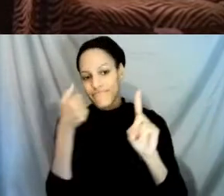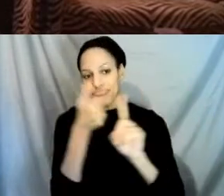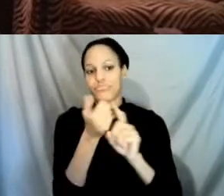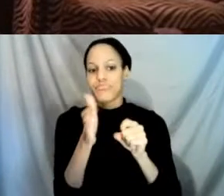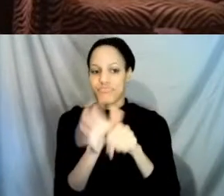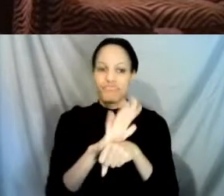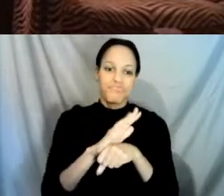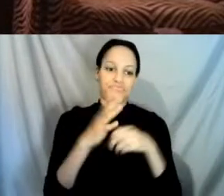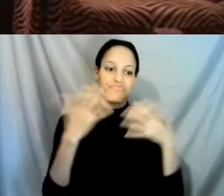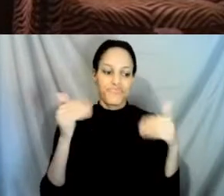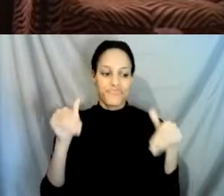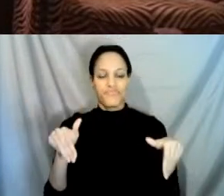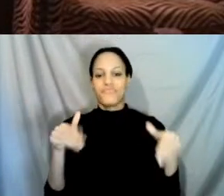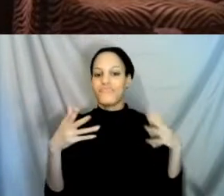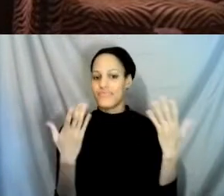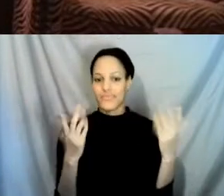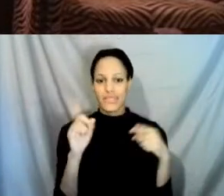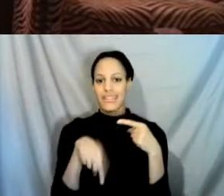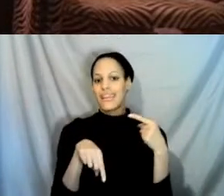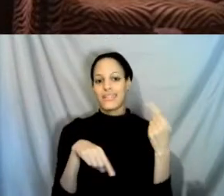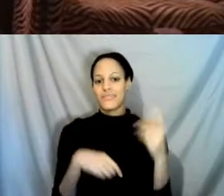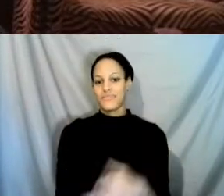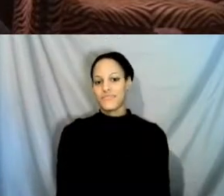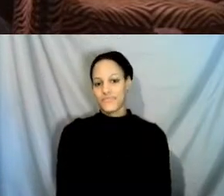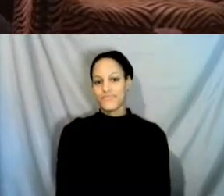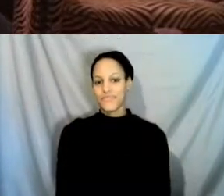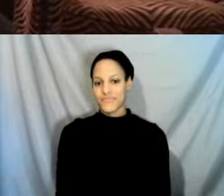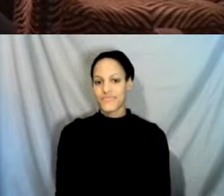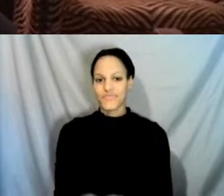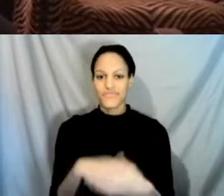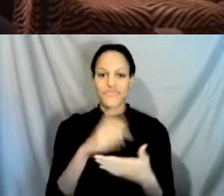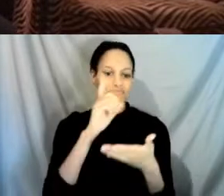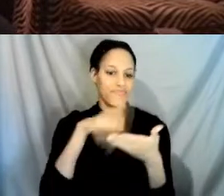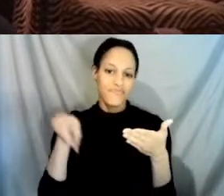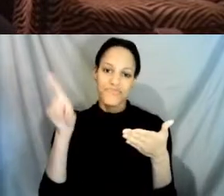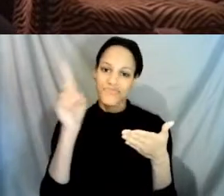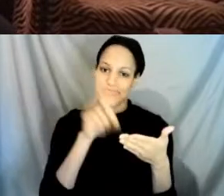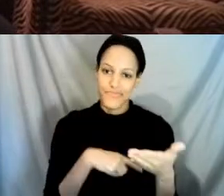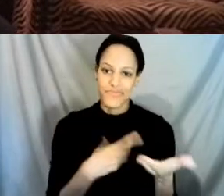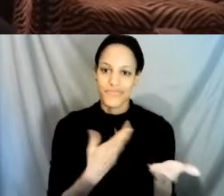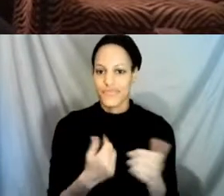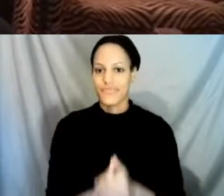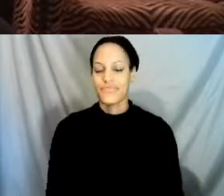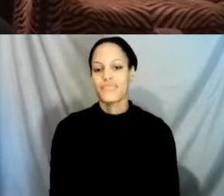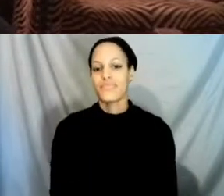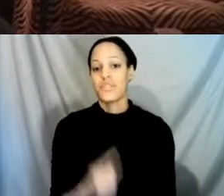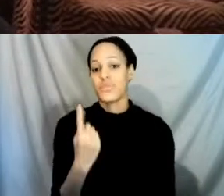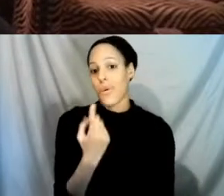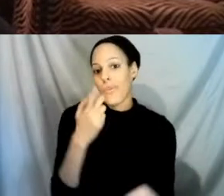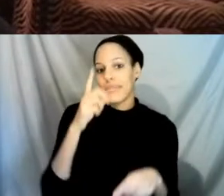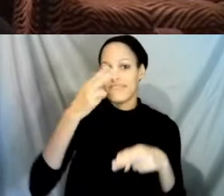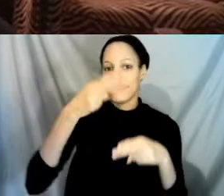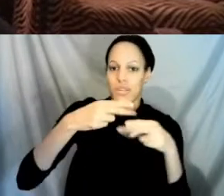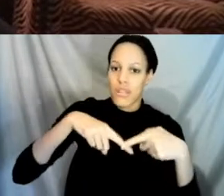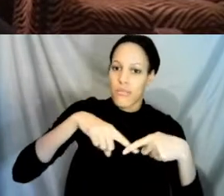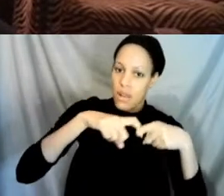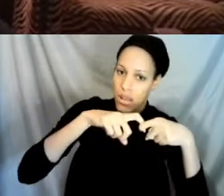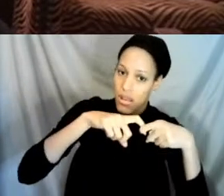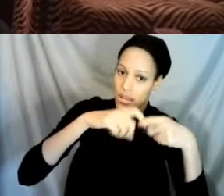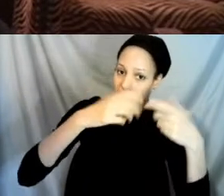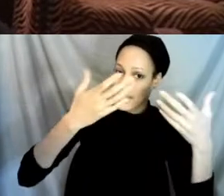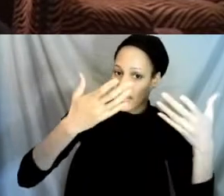it, right? I call it the, what did Alice Walker, somebody call it the pause, right? We